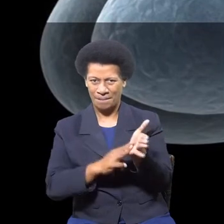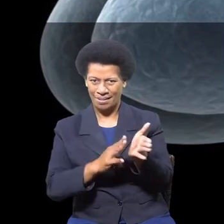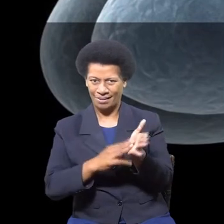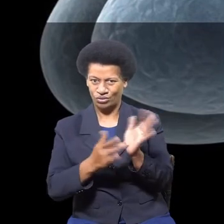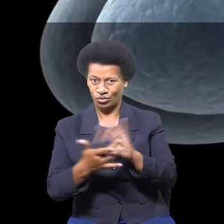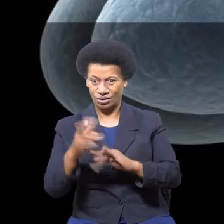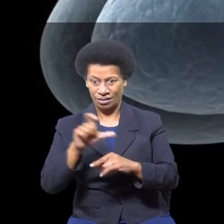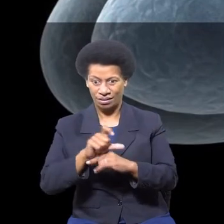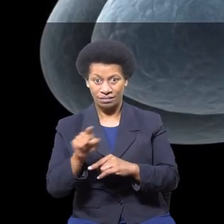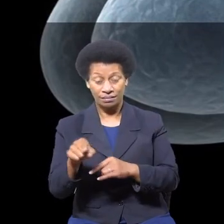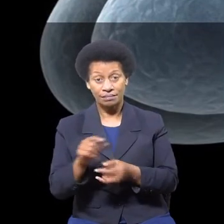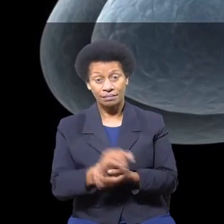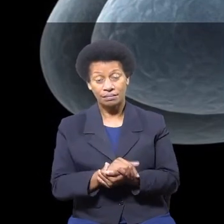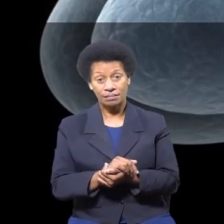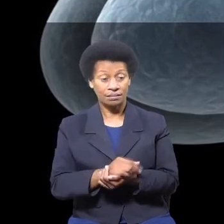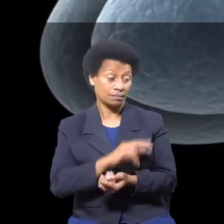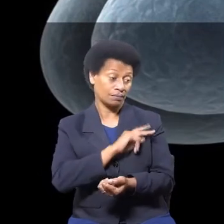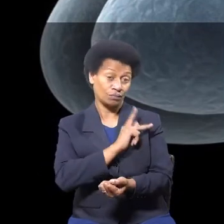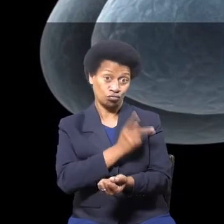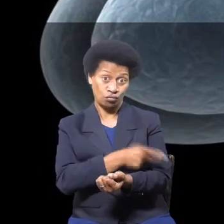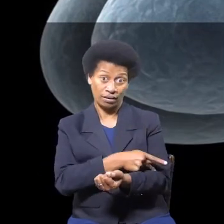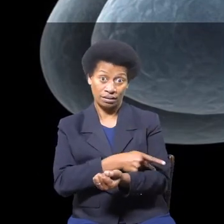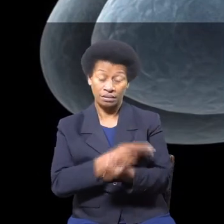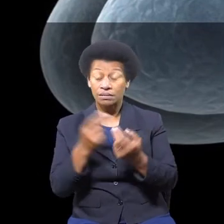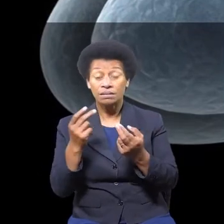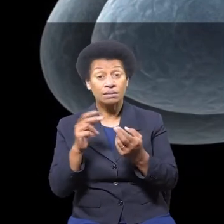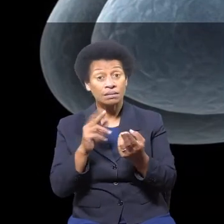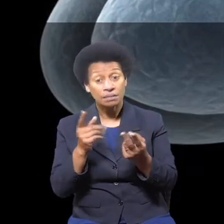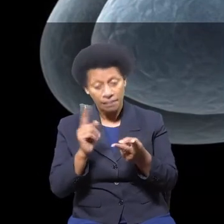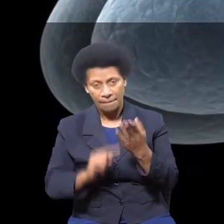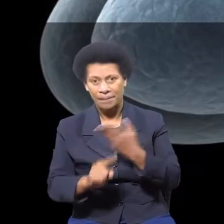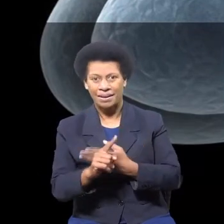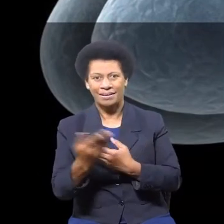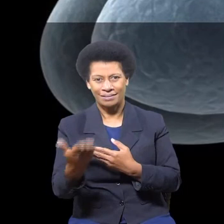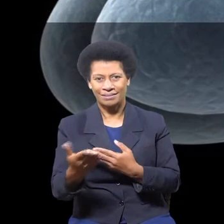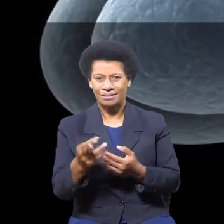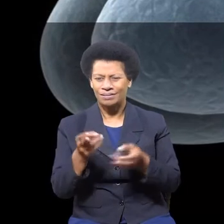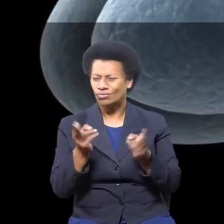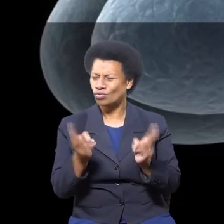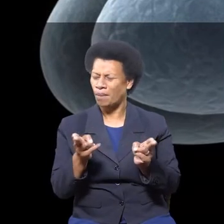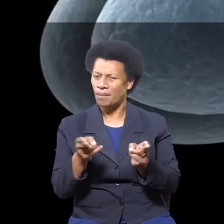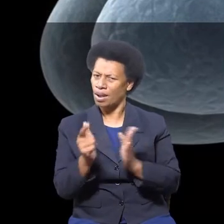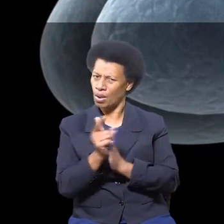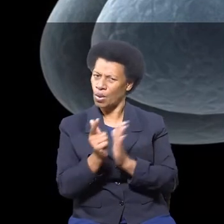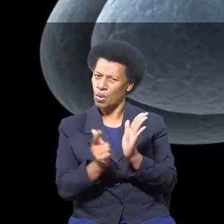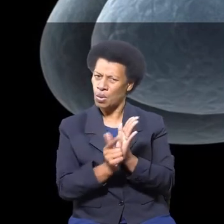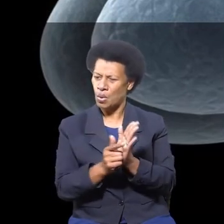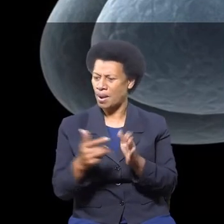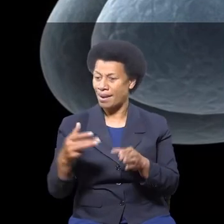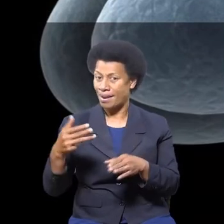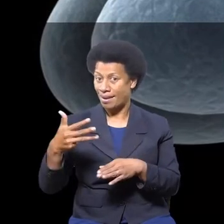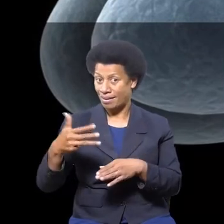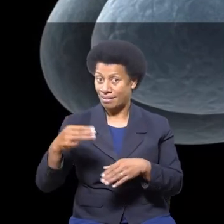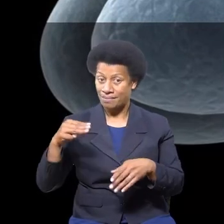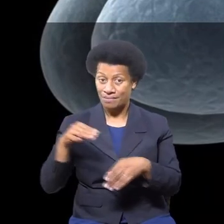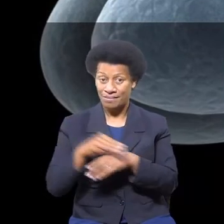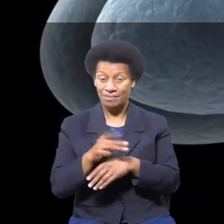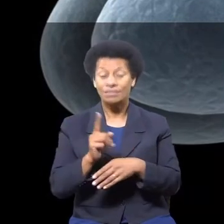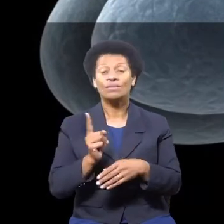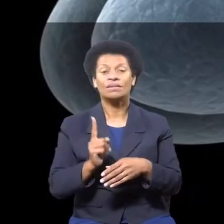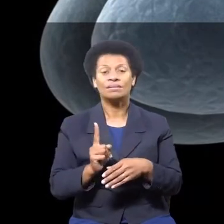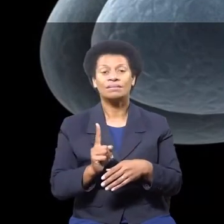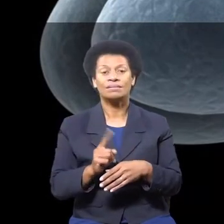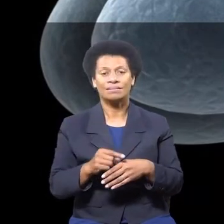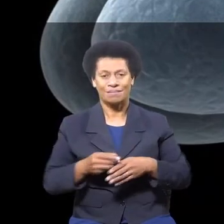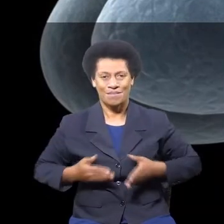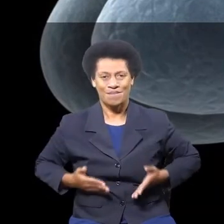laws at once take over. Nature is ready. Pregnancy follows according to all the normal laws. And 9 months later,